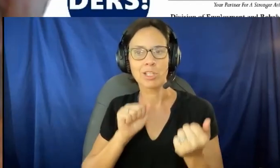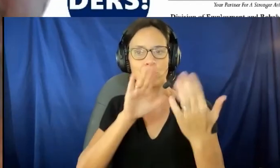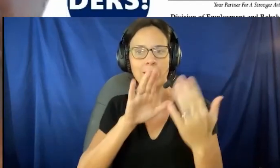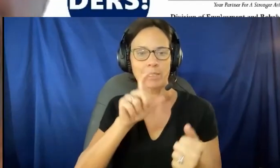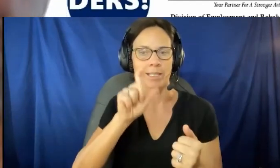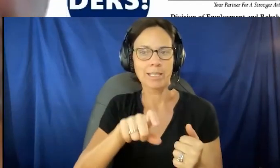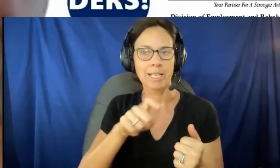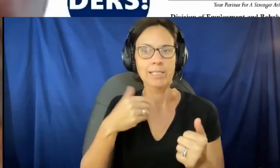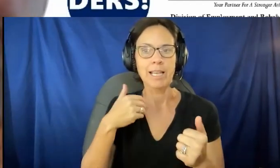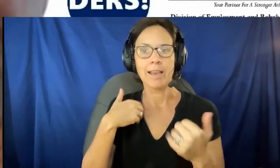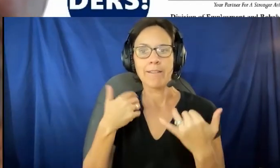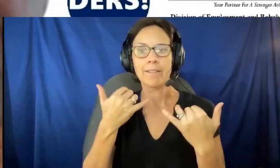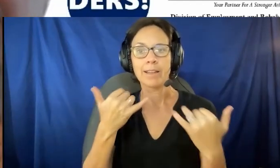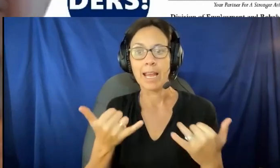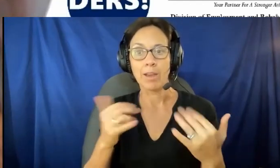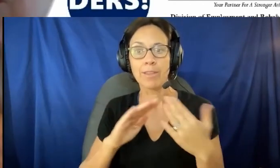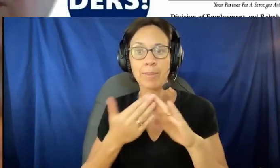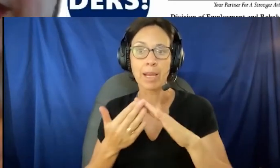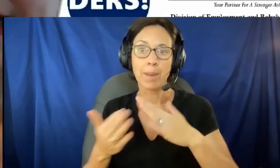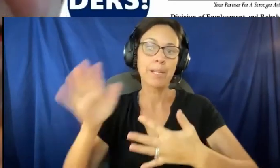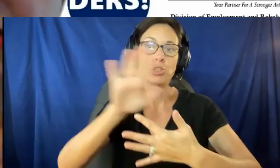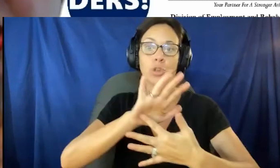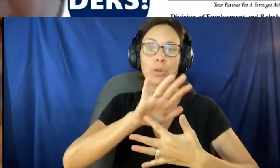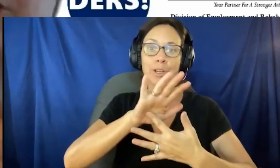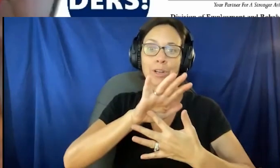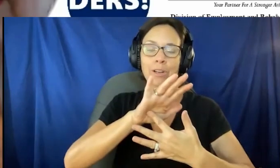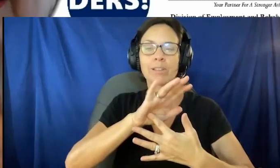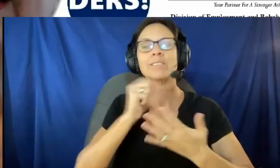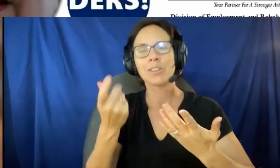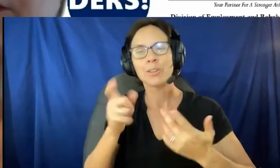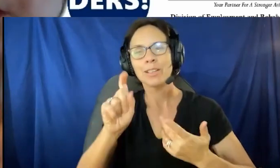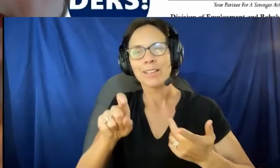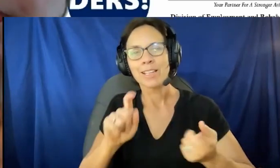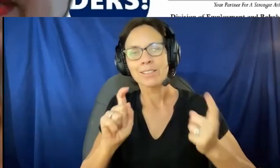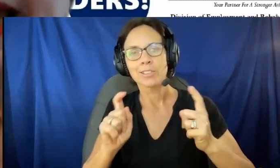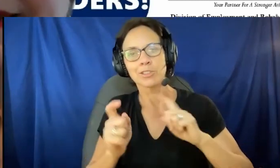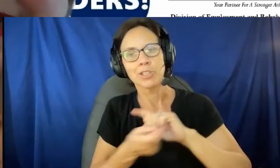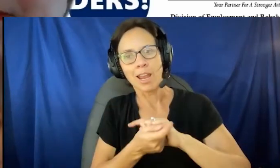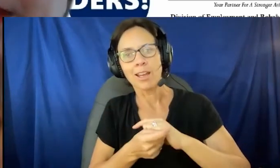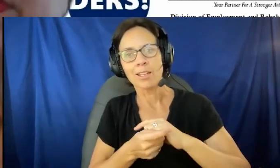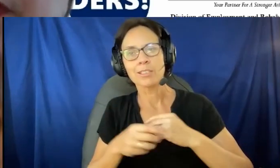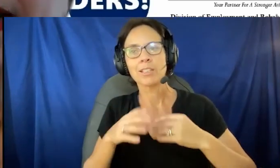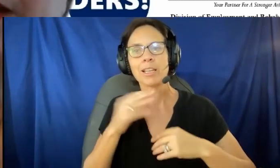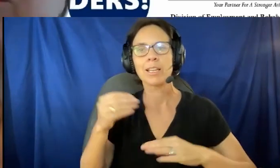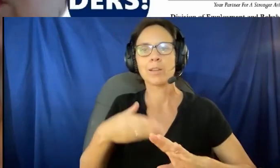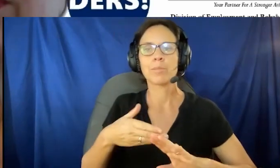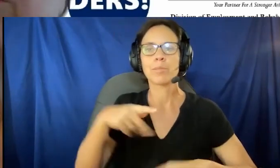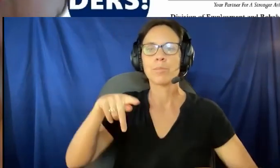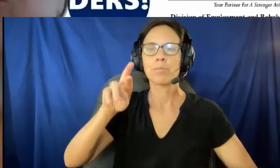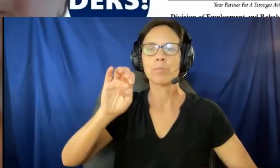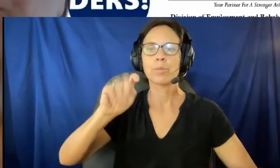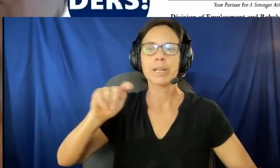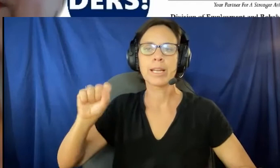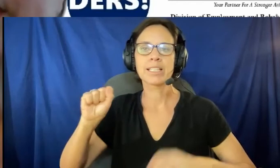they have as a junior. So needs change, and therefore pre-ETS can be provided for